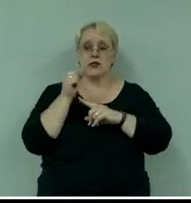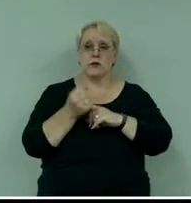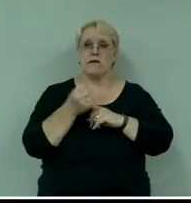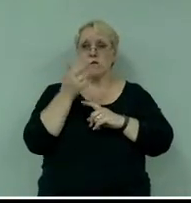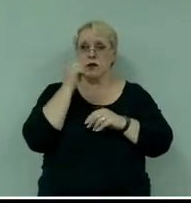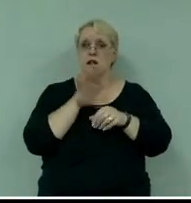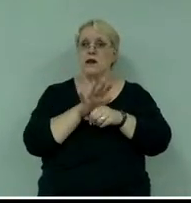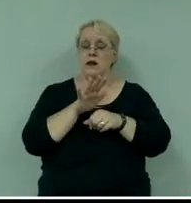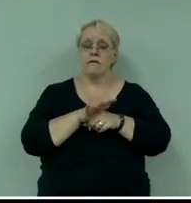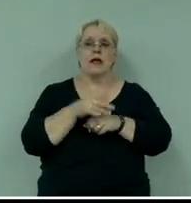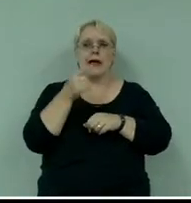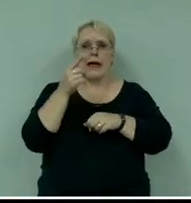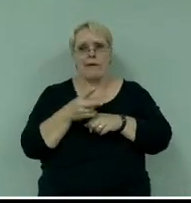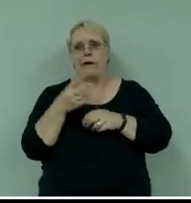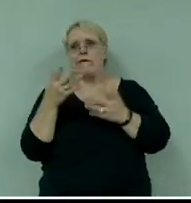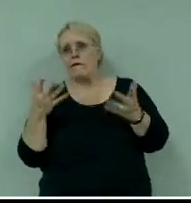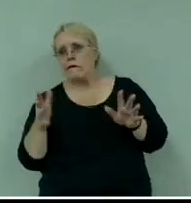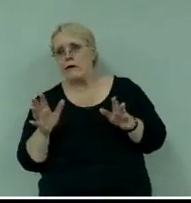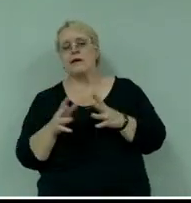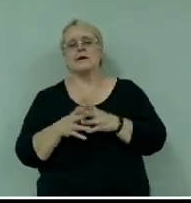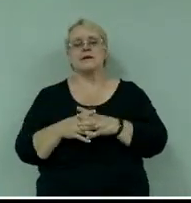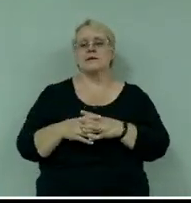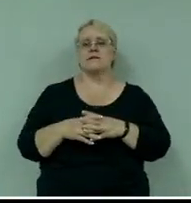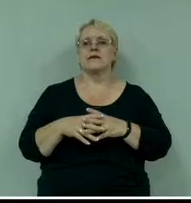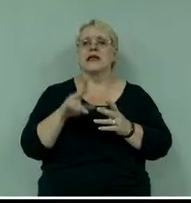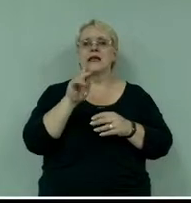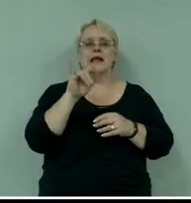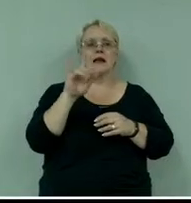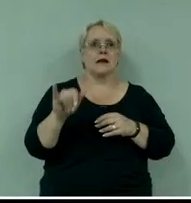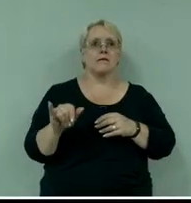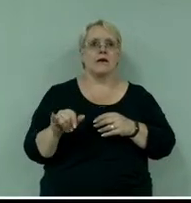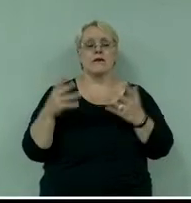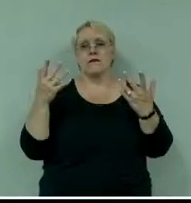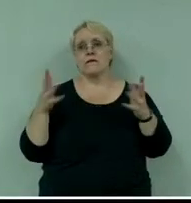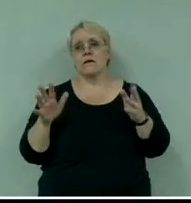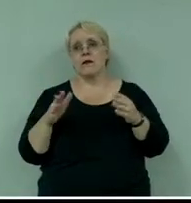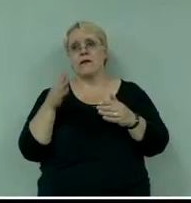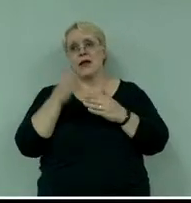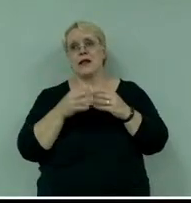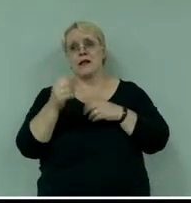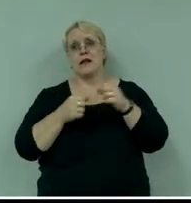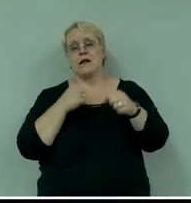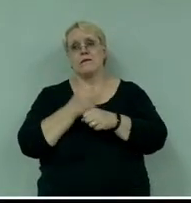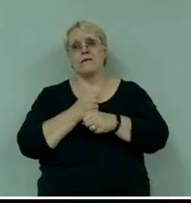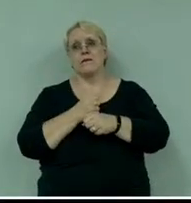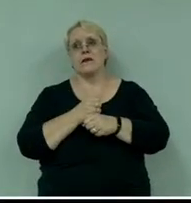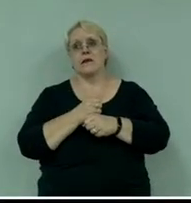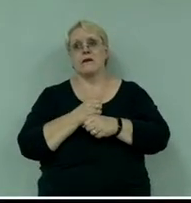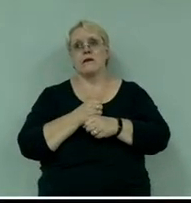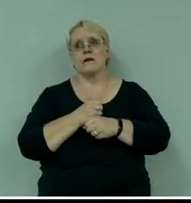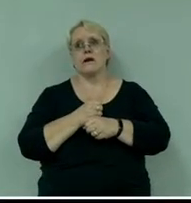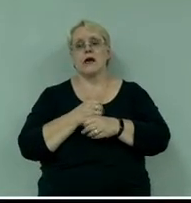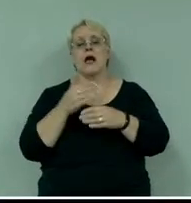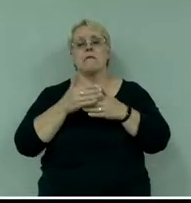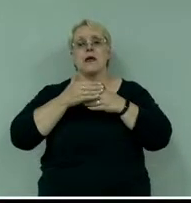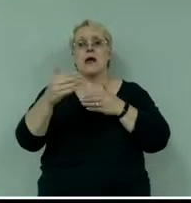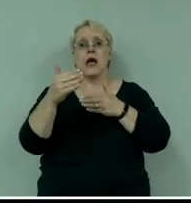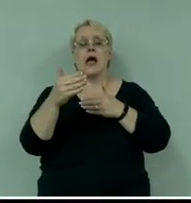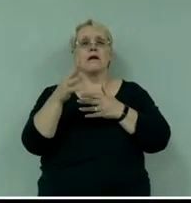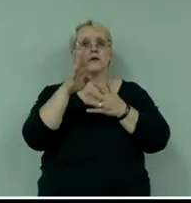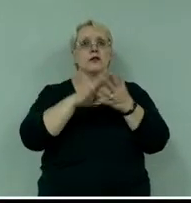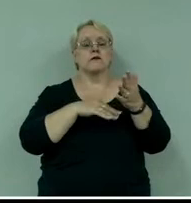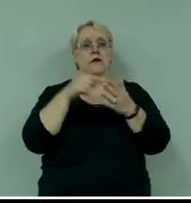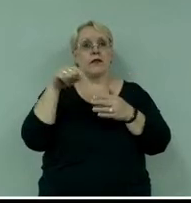enough, right? About halfway done. Is Kennedy also going to be buttoned up by the end of the year? It'll be ahead of schedule, yeah, for this year. I'm